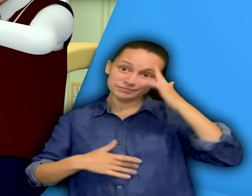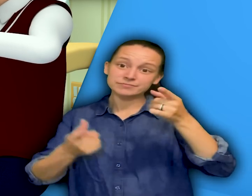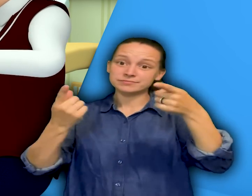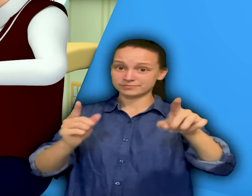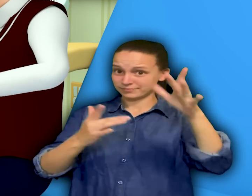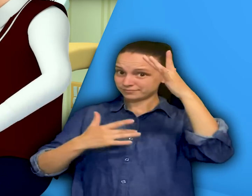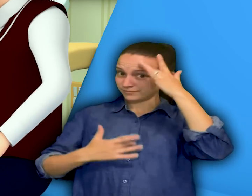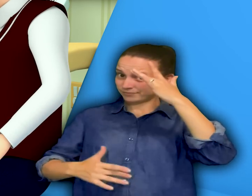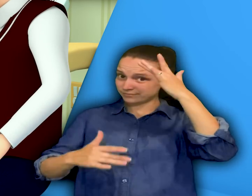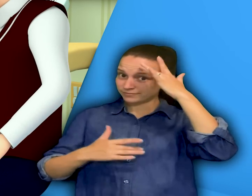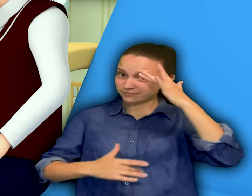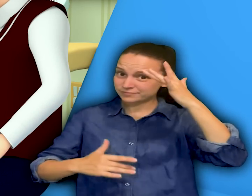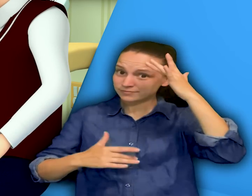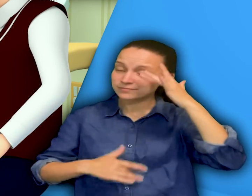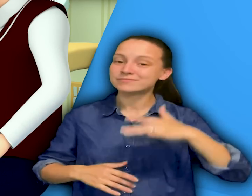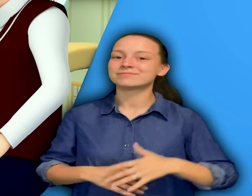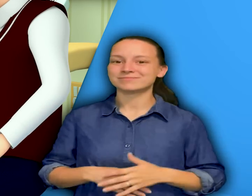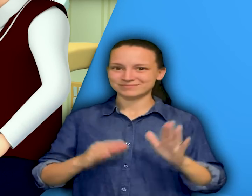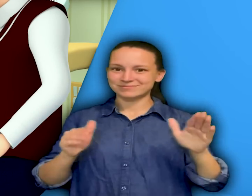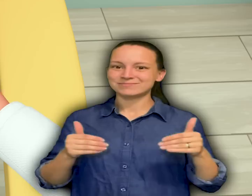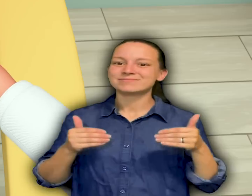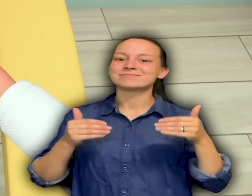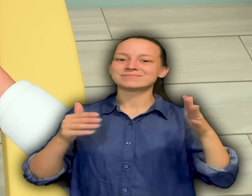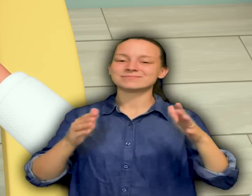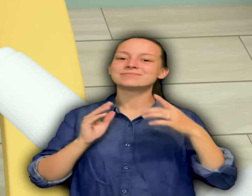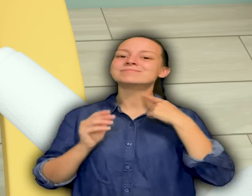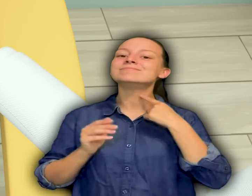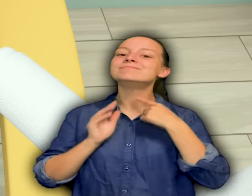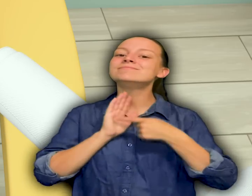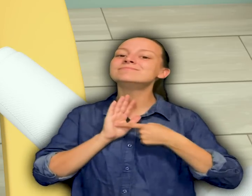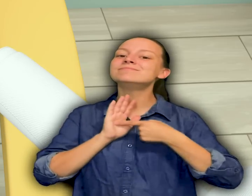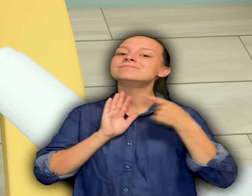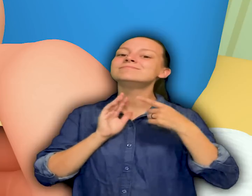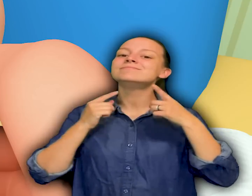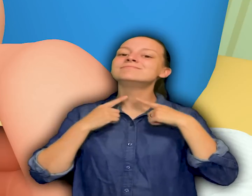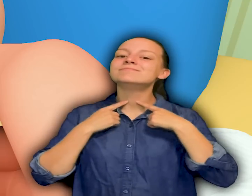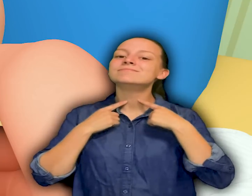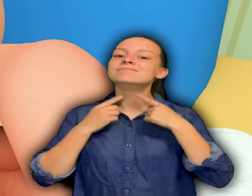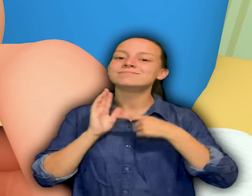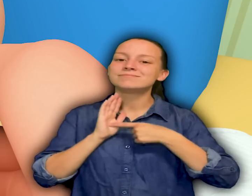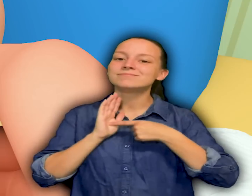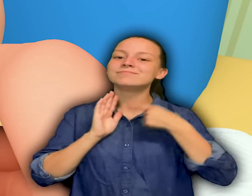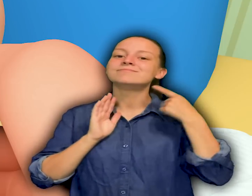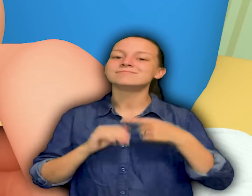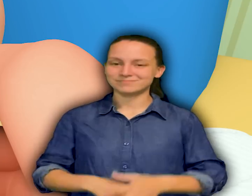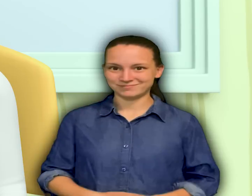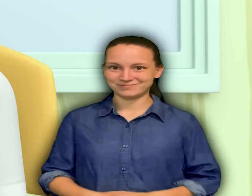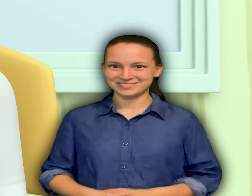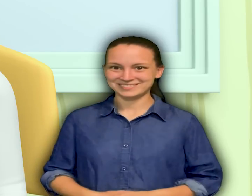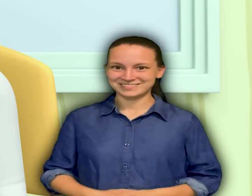feeling ill when you're feeling ill check your throat check your